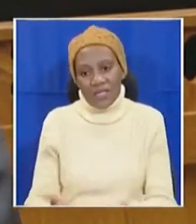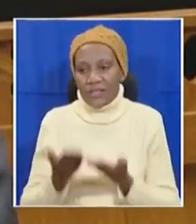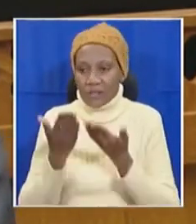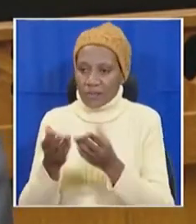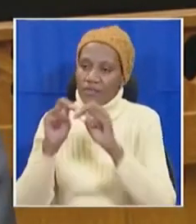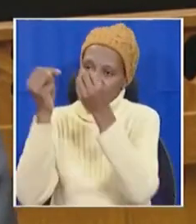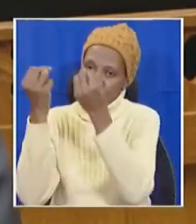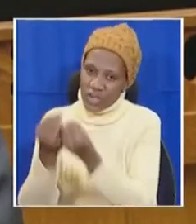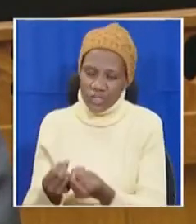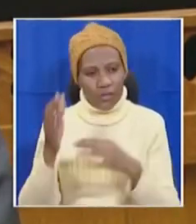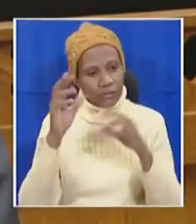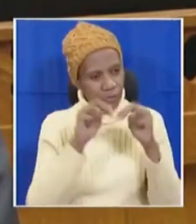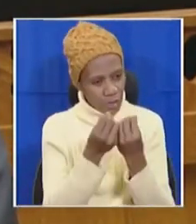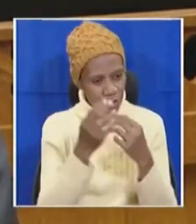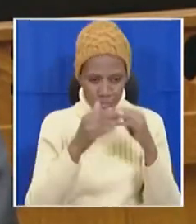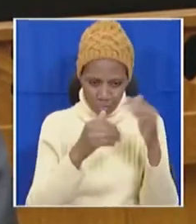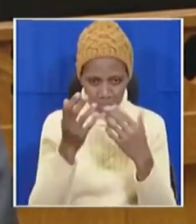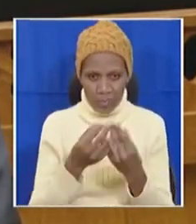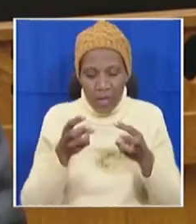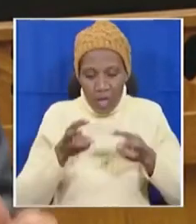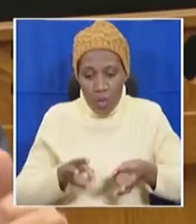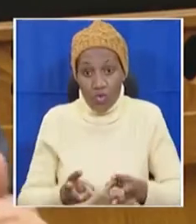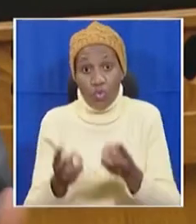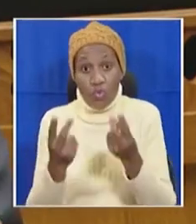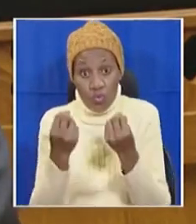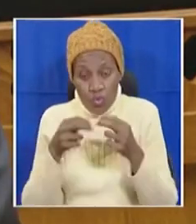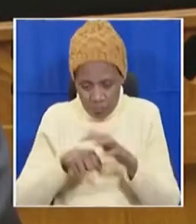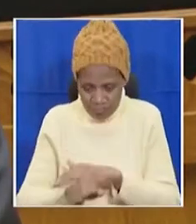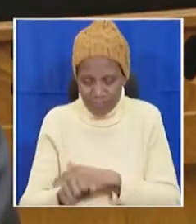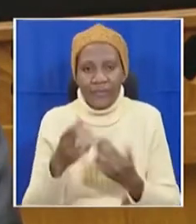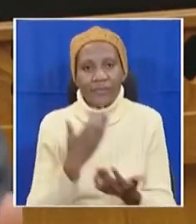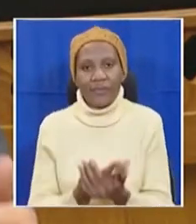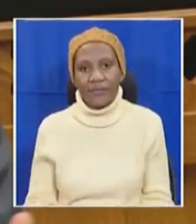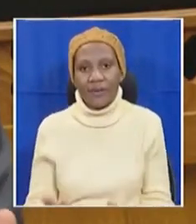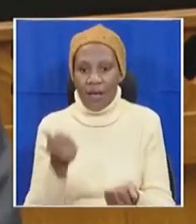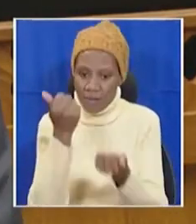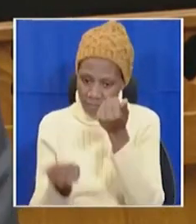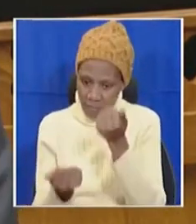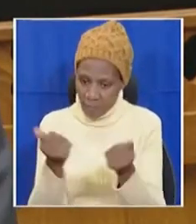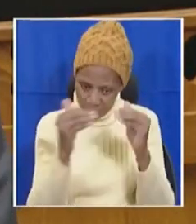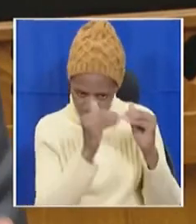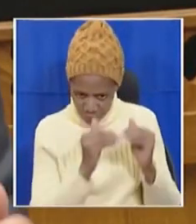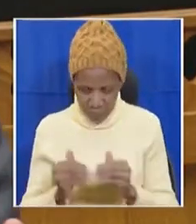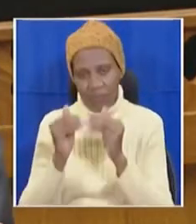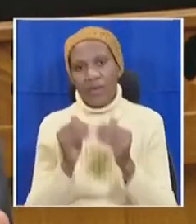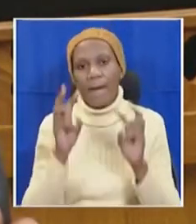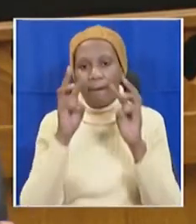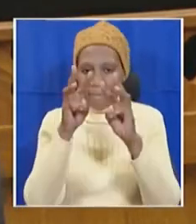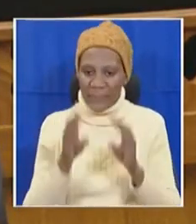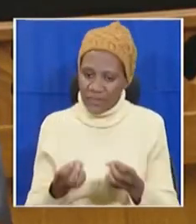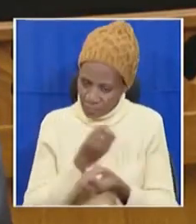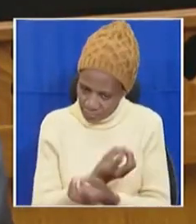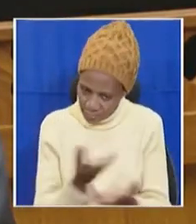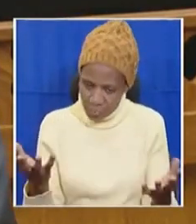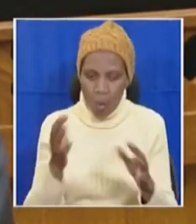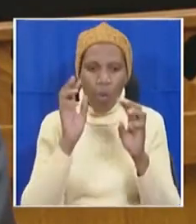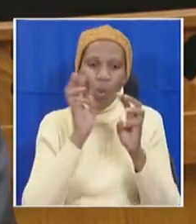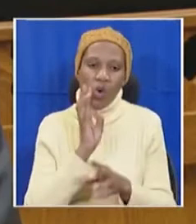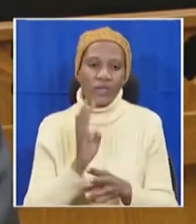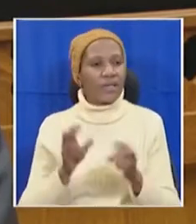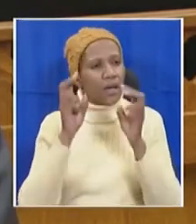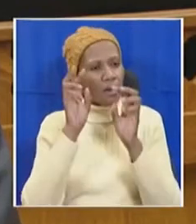for nation building, for the birth of a new world. Let there be justice for all. Let there be peace for all. Let there be work, bread, water,